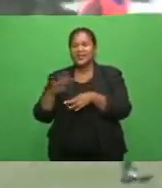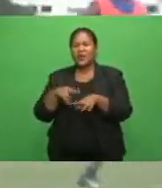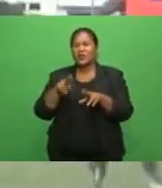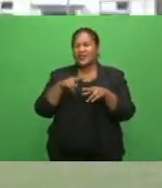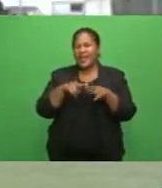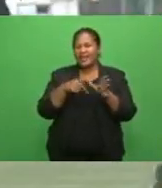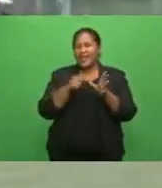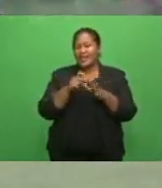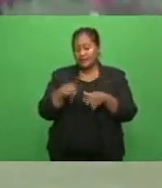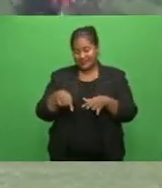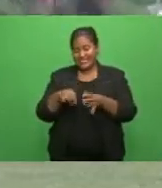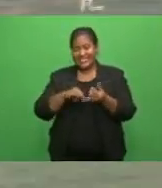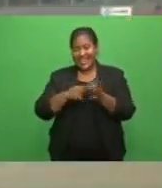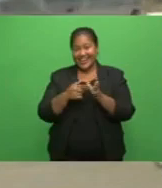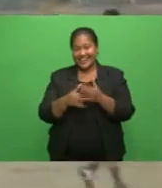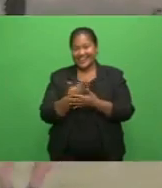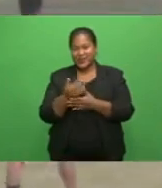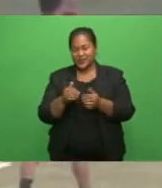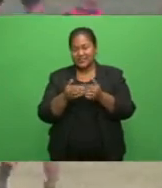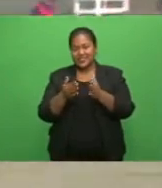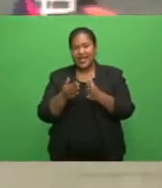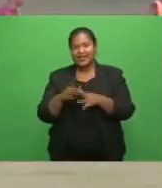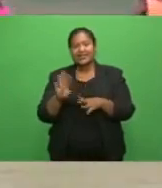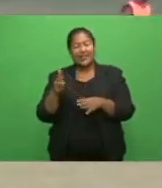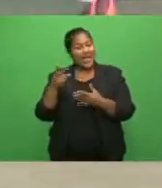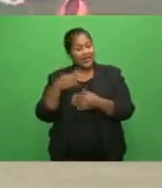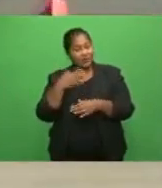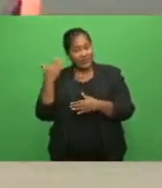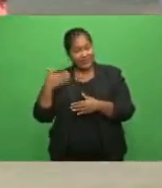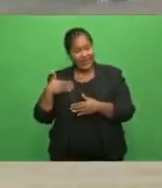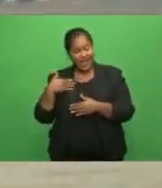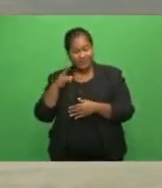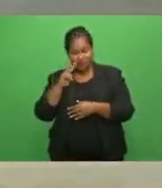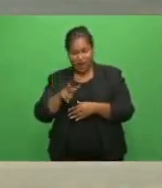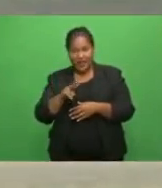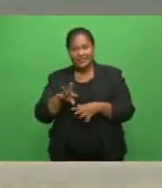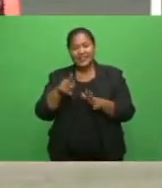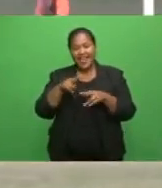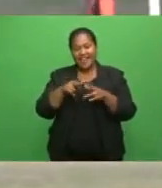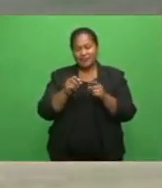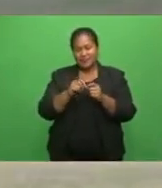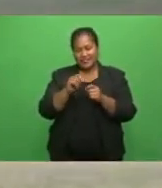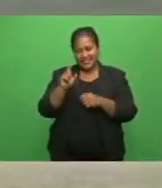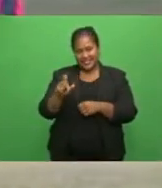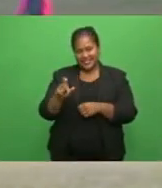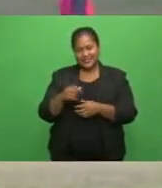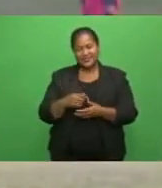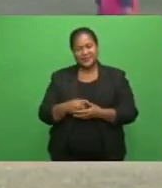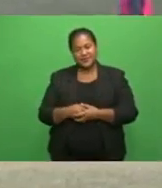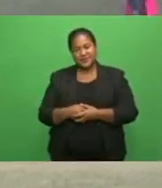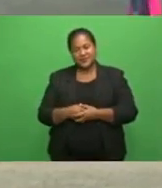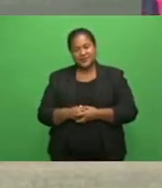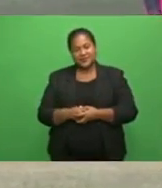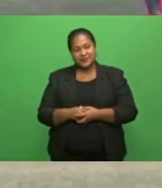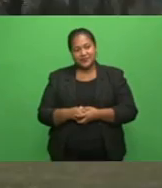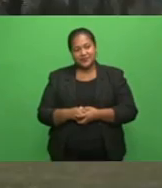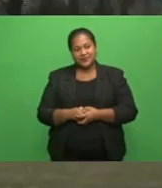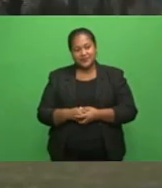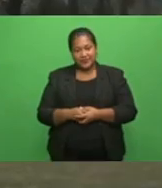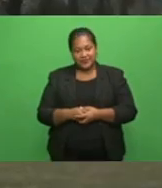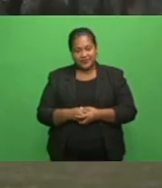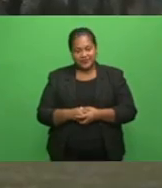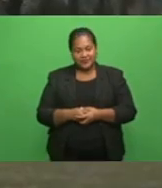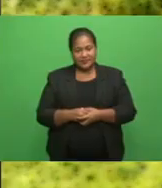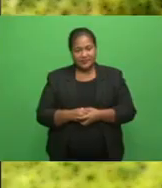Saturday 3 p.m. and the match will air live on FBC TV and commentary on Mirchi FM. Talema Terkula,